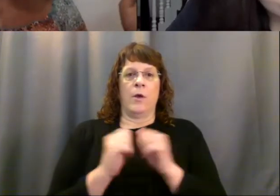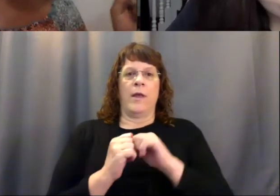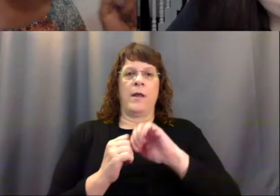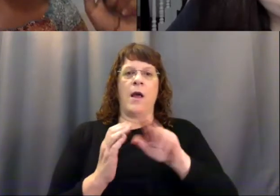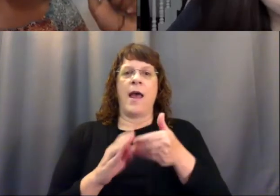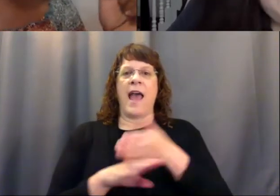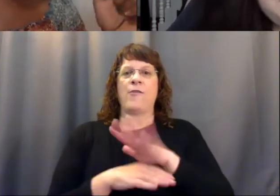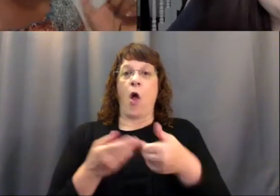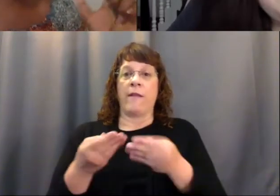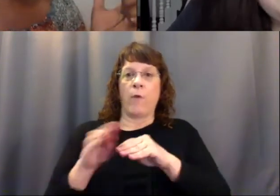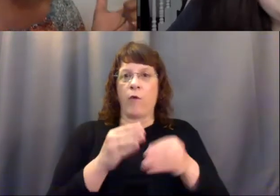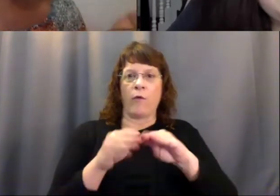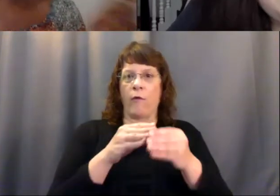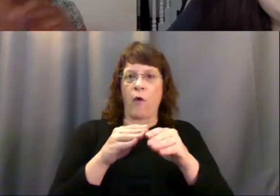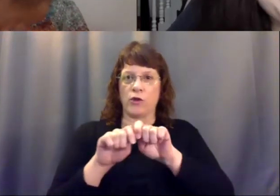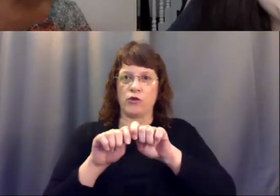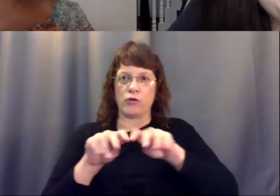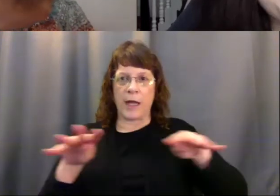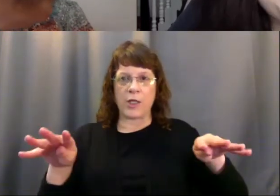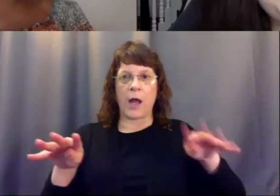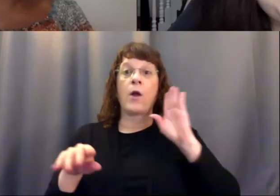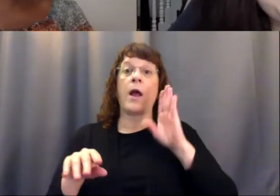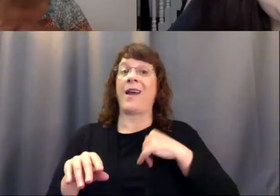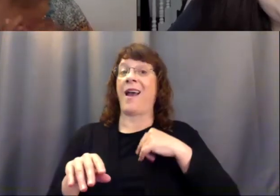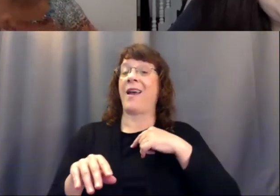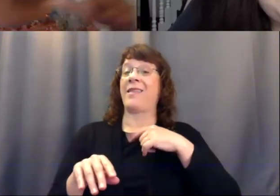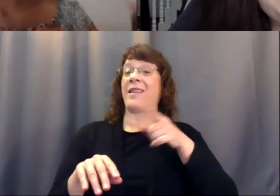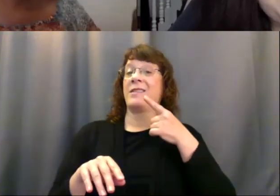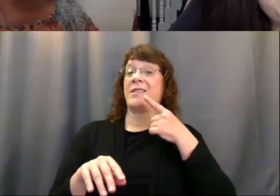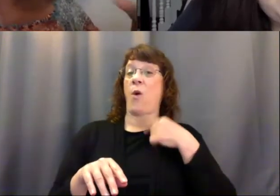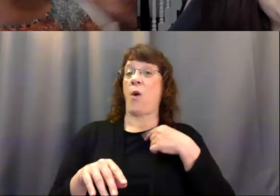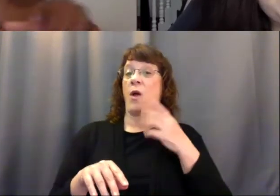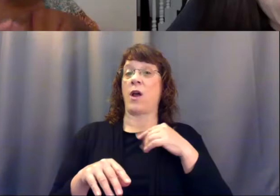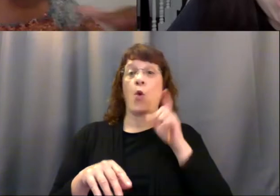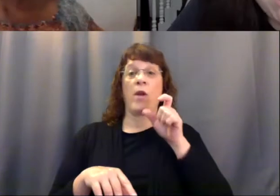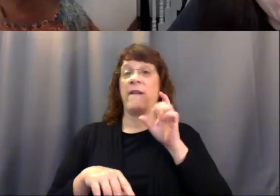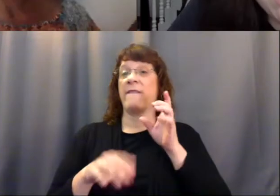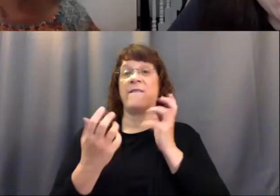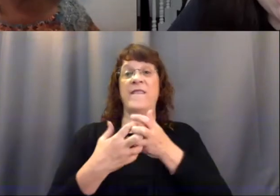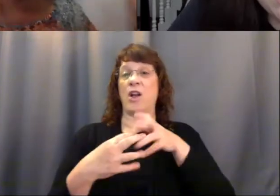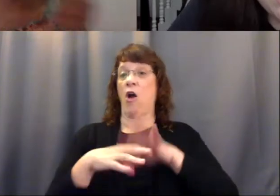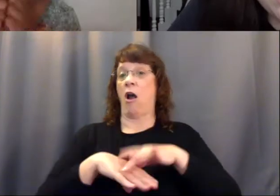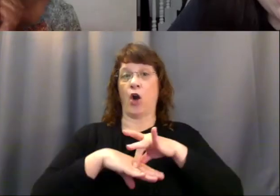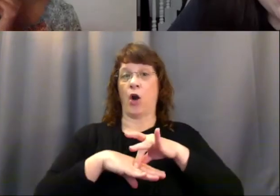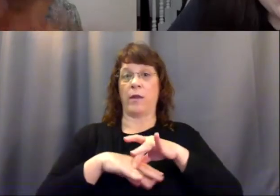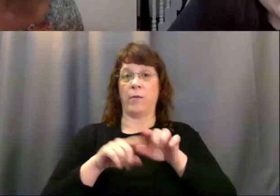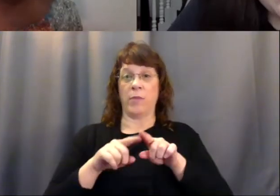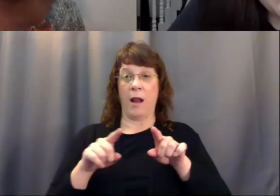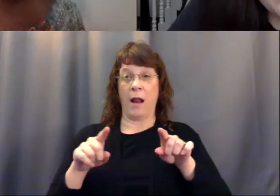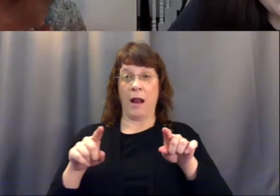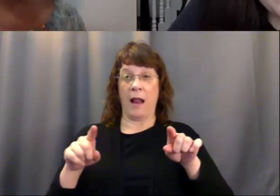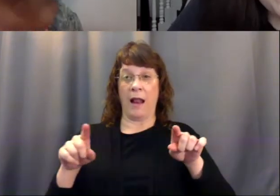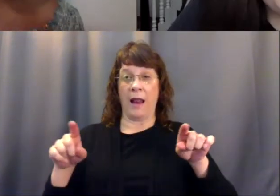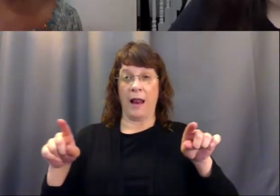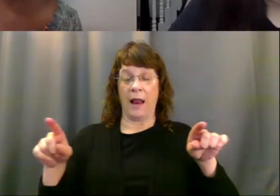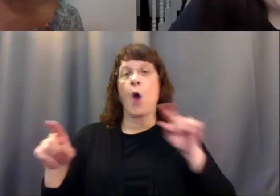after all the folds, I am told, it wouldn't be able to fit on the earth. So it would be just long. If you stretch it out, it would be very